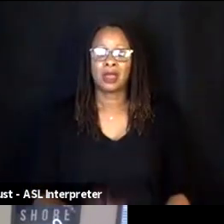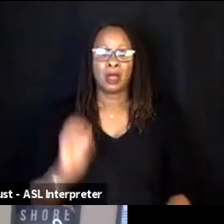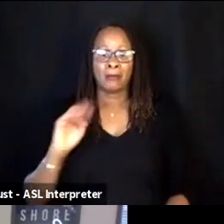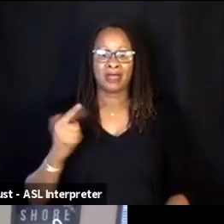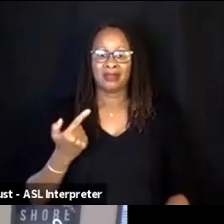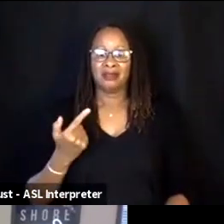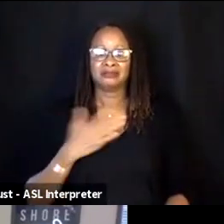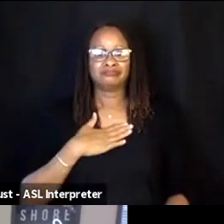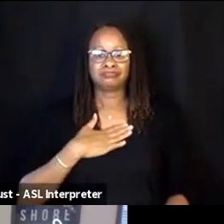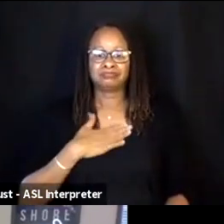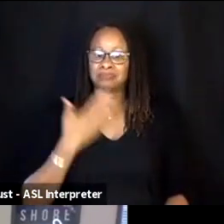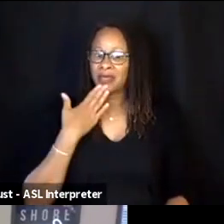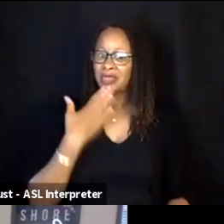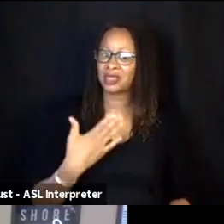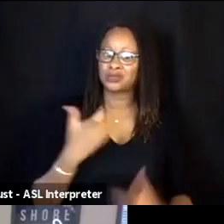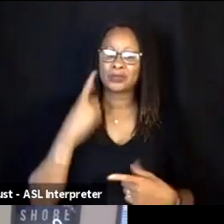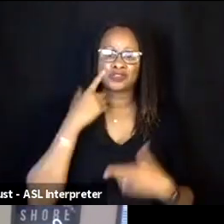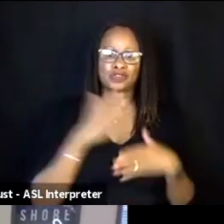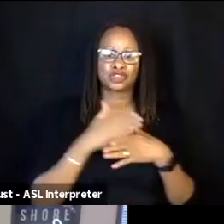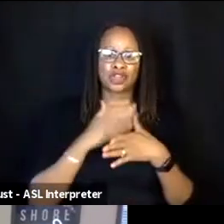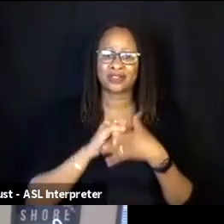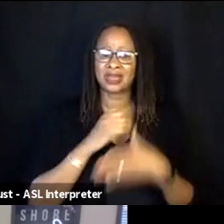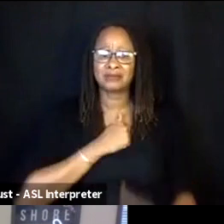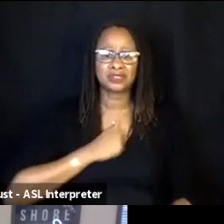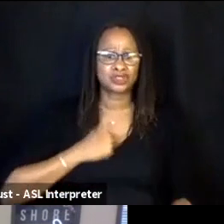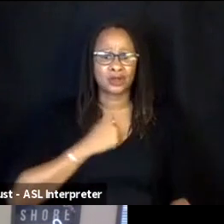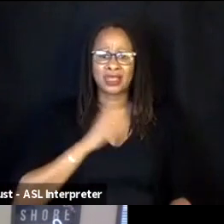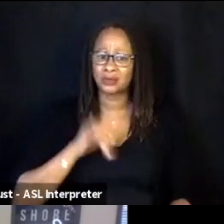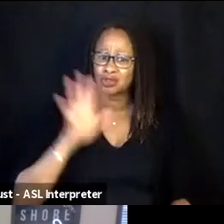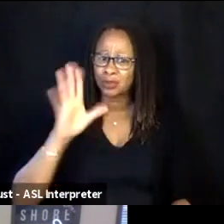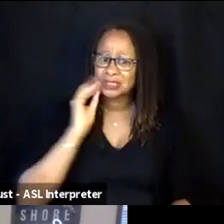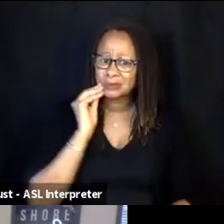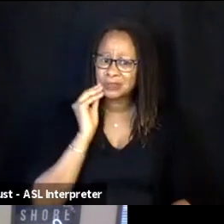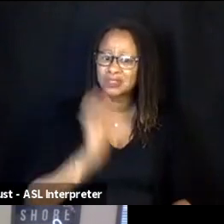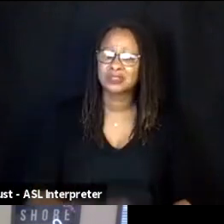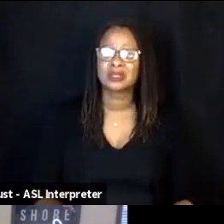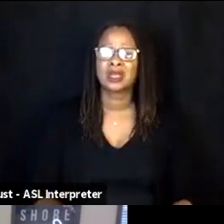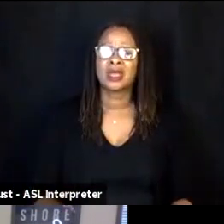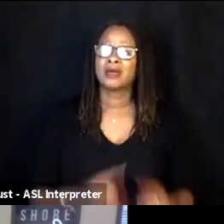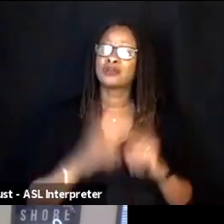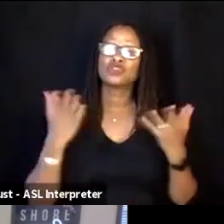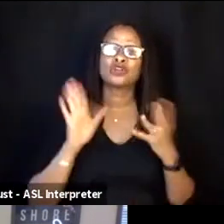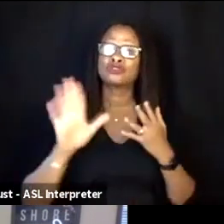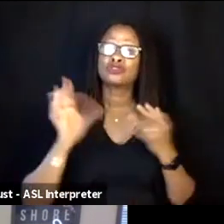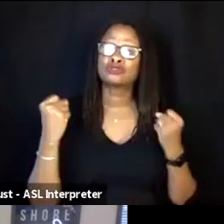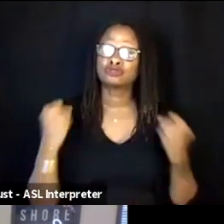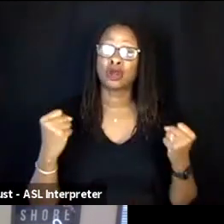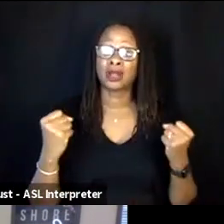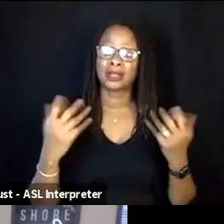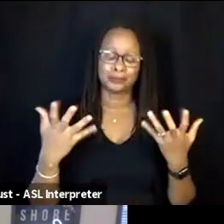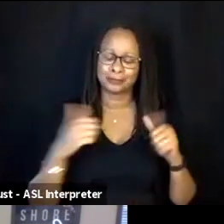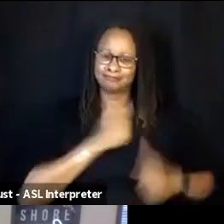you so much for sharing that. And I'm so sorry that that has been your situation, but you're here and you're strong and you're a